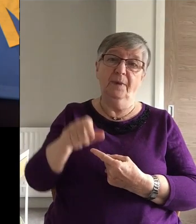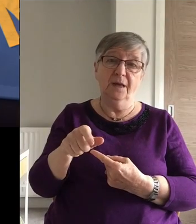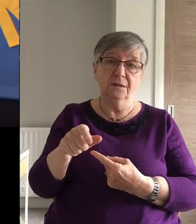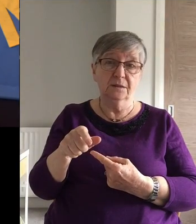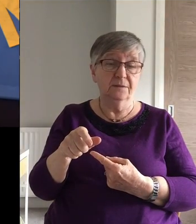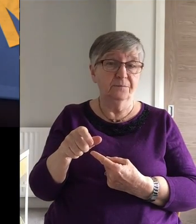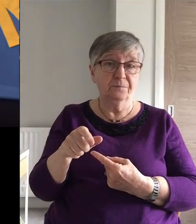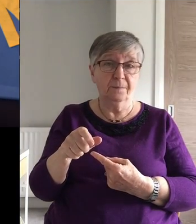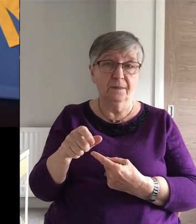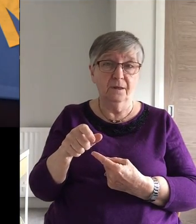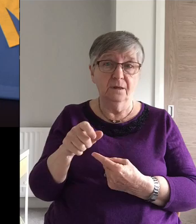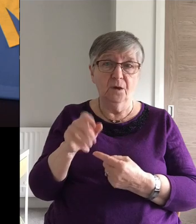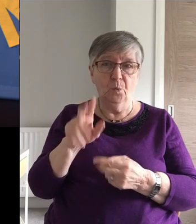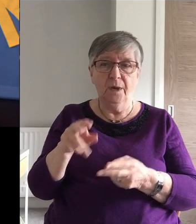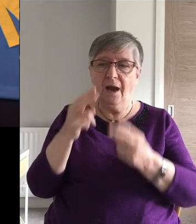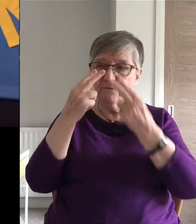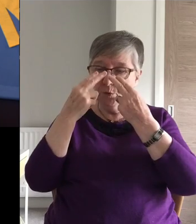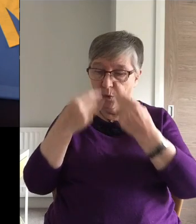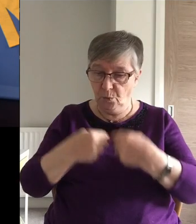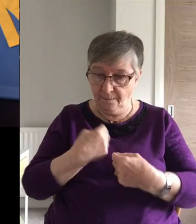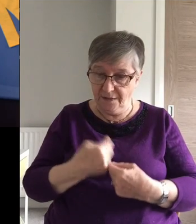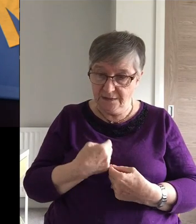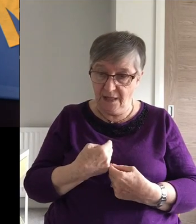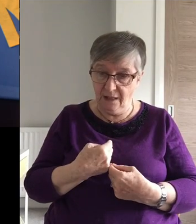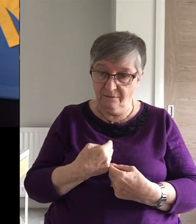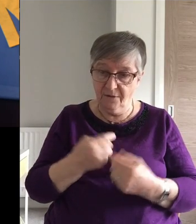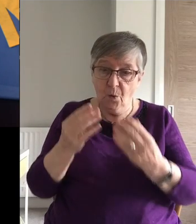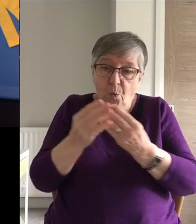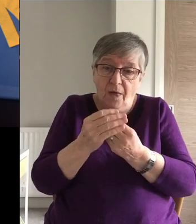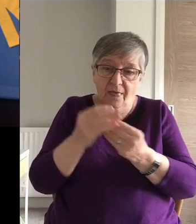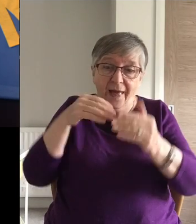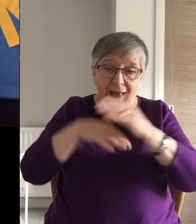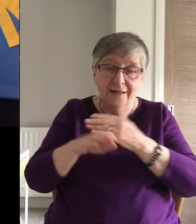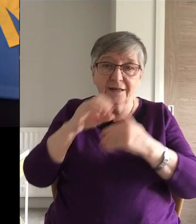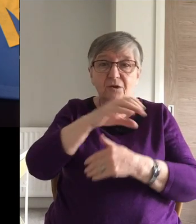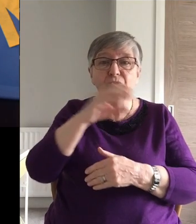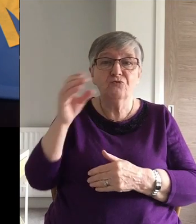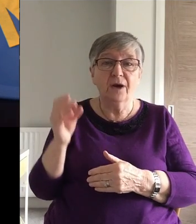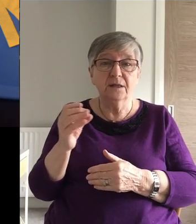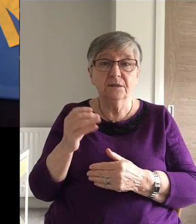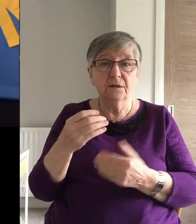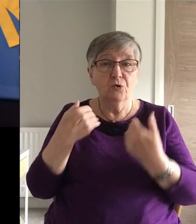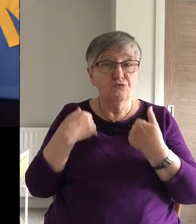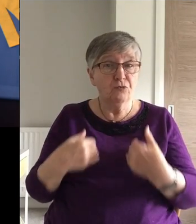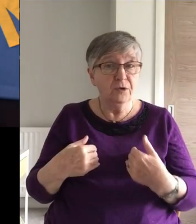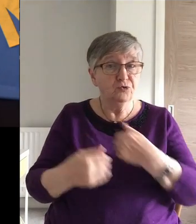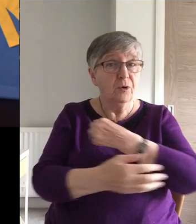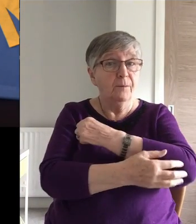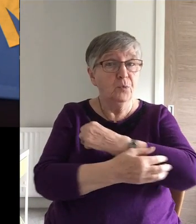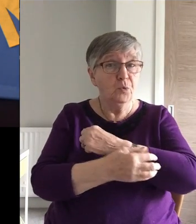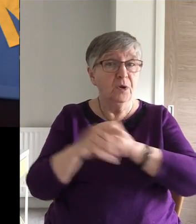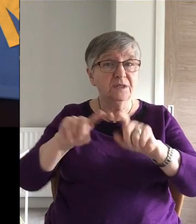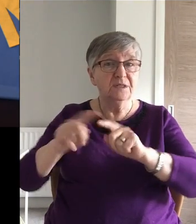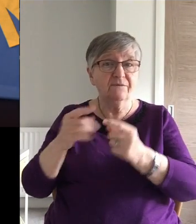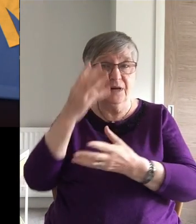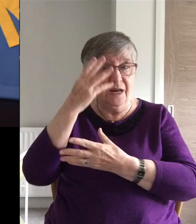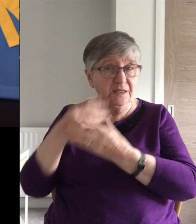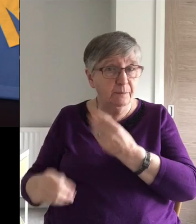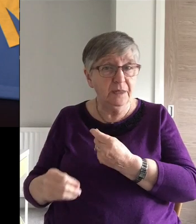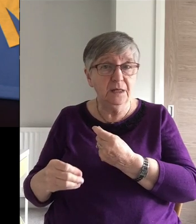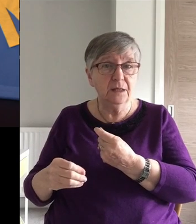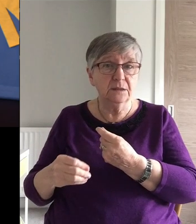society's eyes, but rather we are to see ourselves in Christ. The rich and the poor will have different experiences,